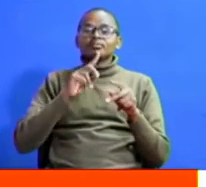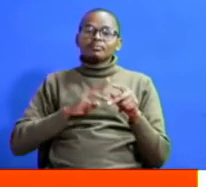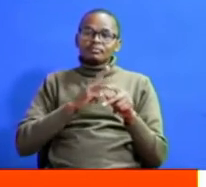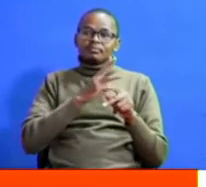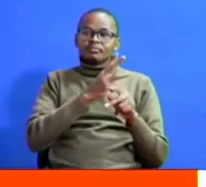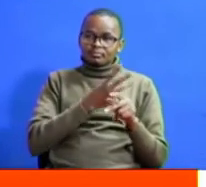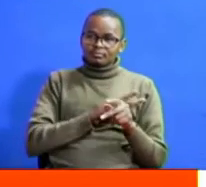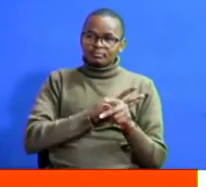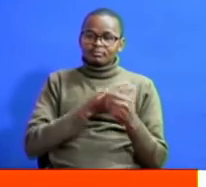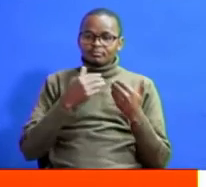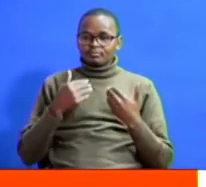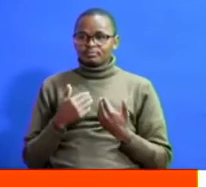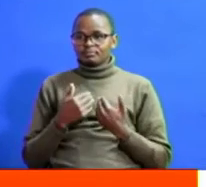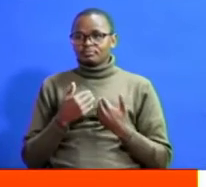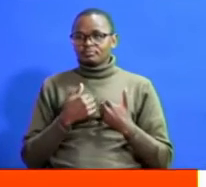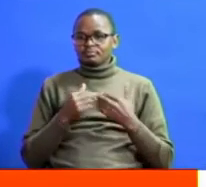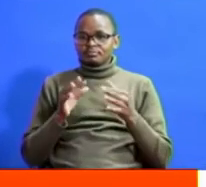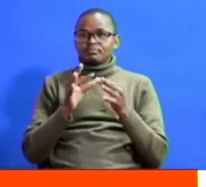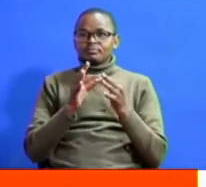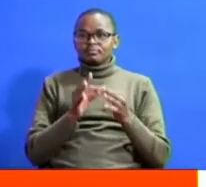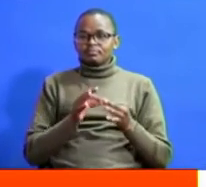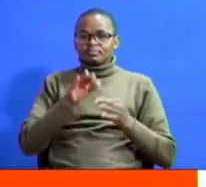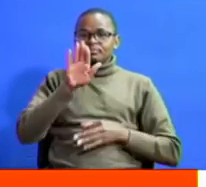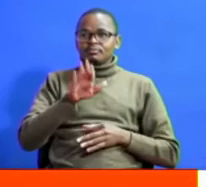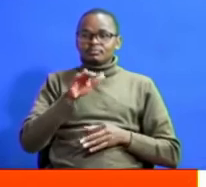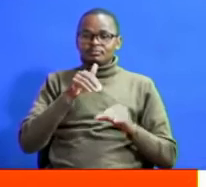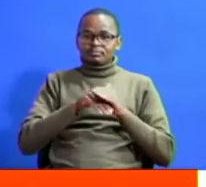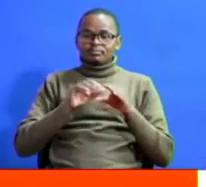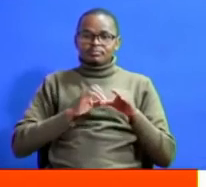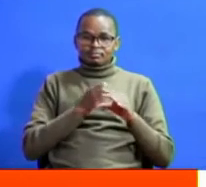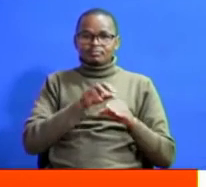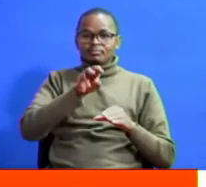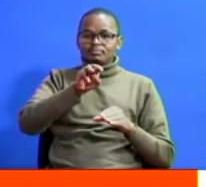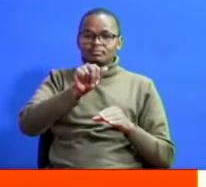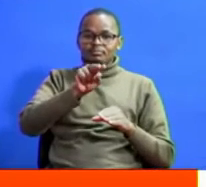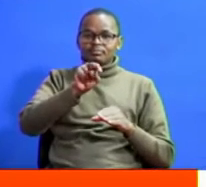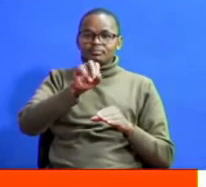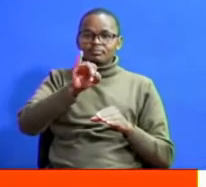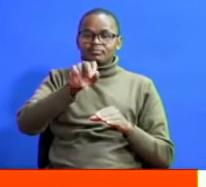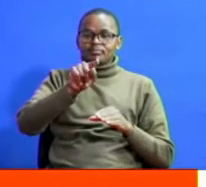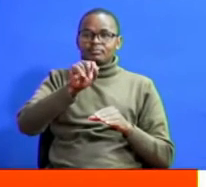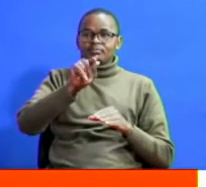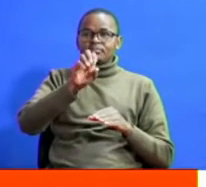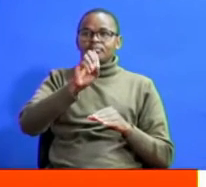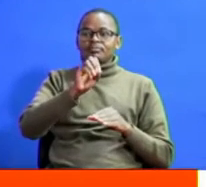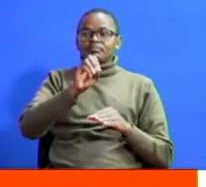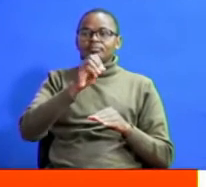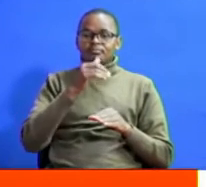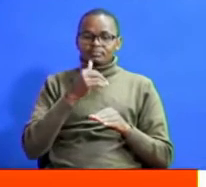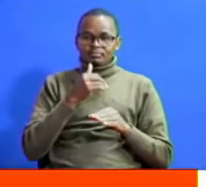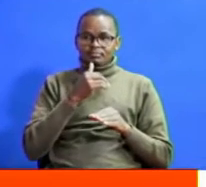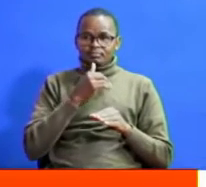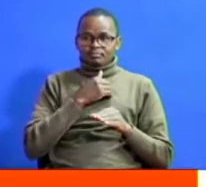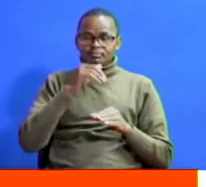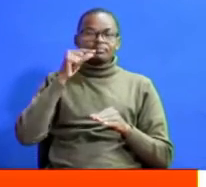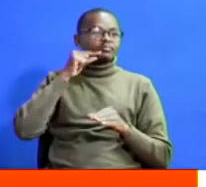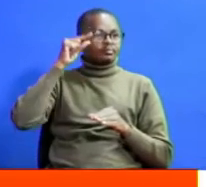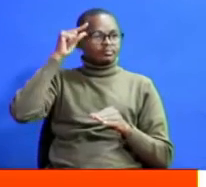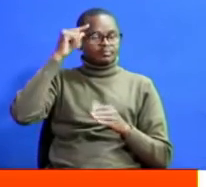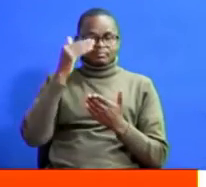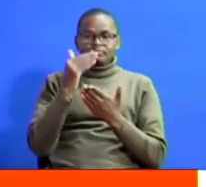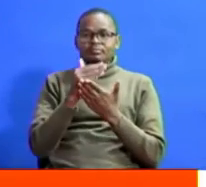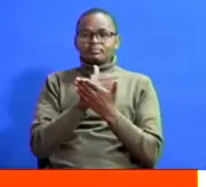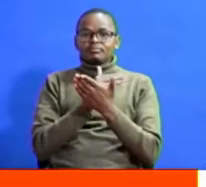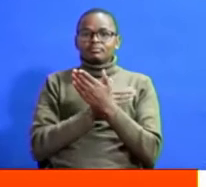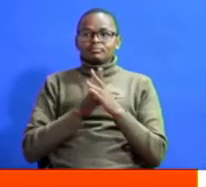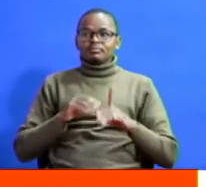have incorporated the women in our manifestos, and we actually have an agenda to improve their lives as well.